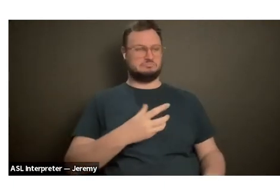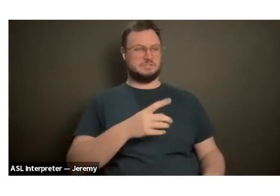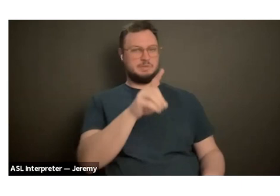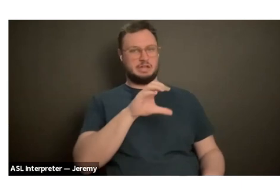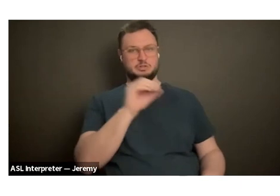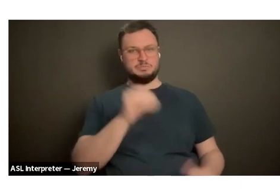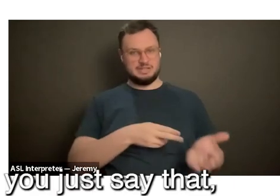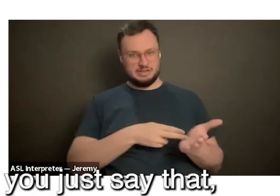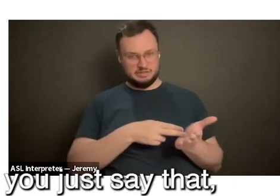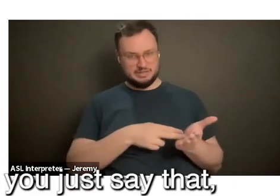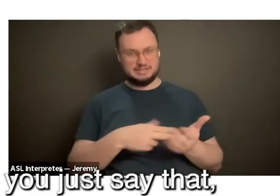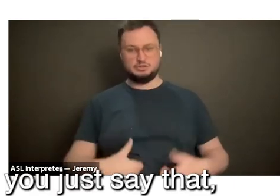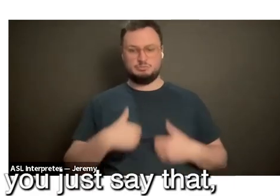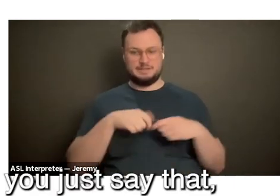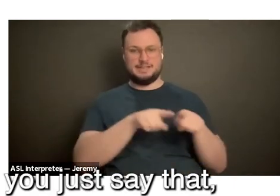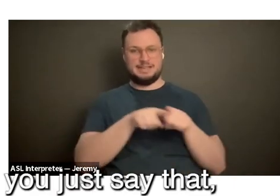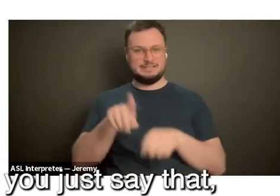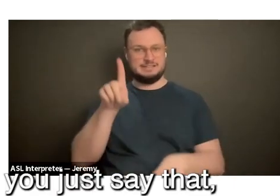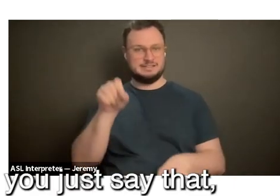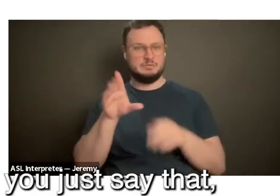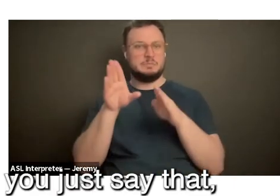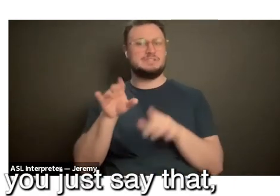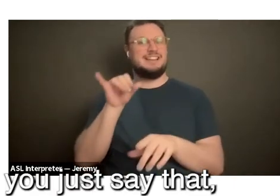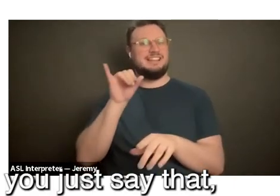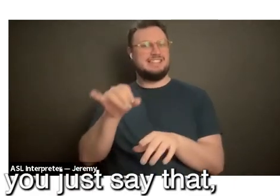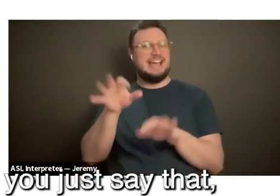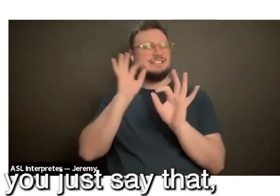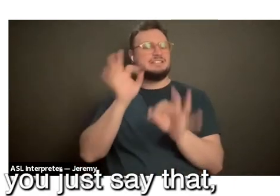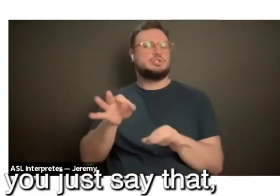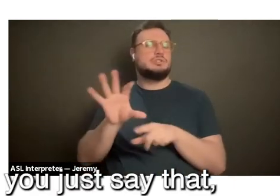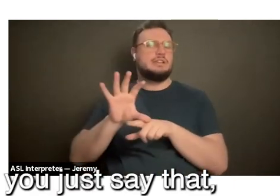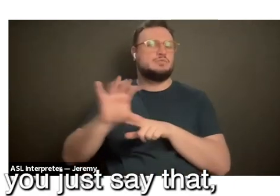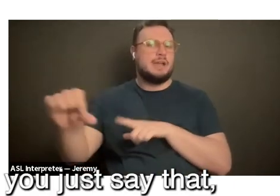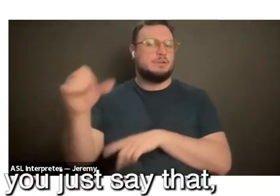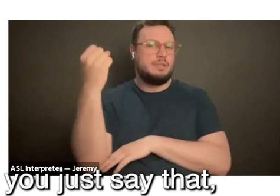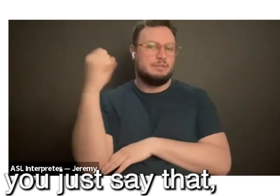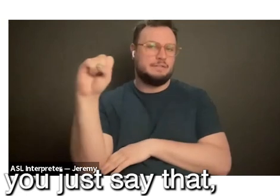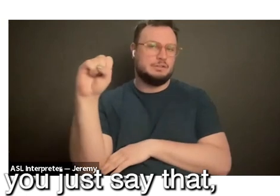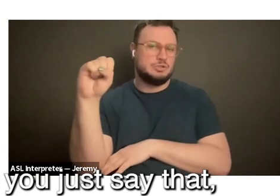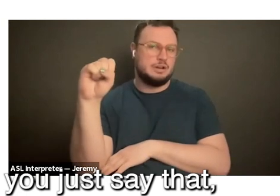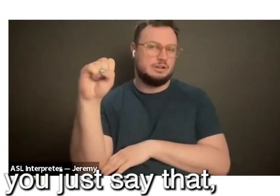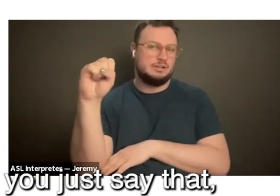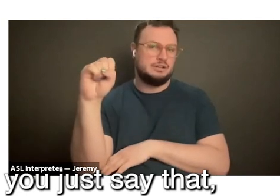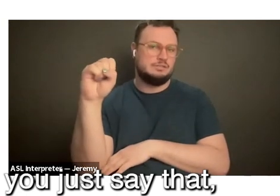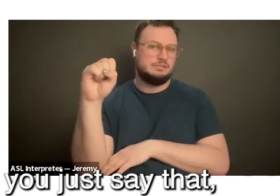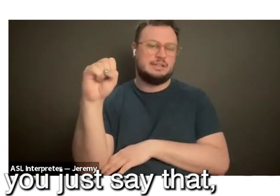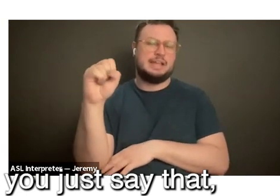I cannot emphasize that enough. I think, it's really, really important for me to say that out loud.